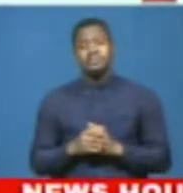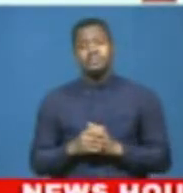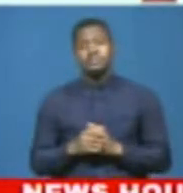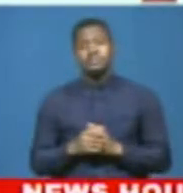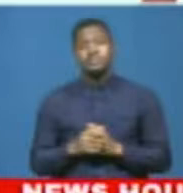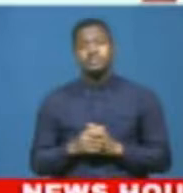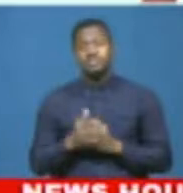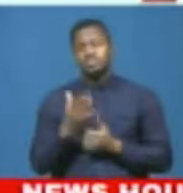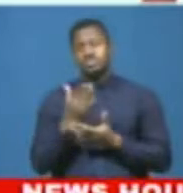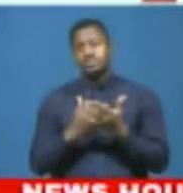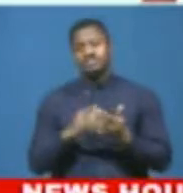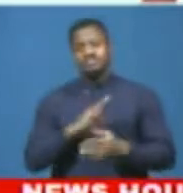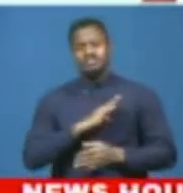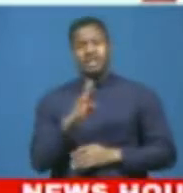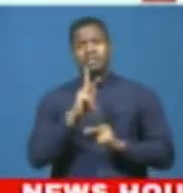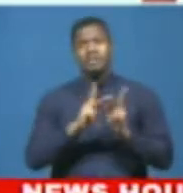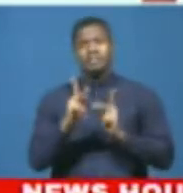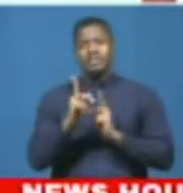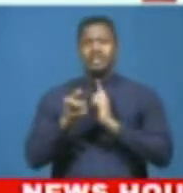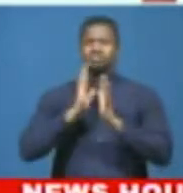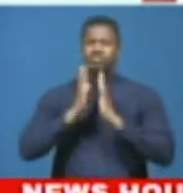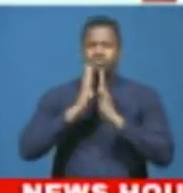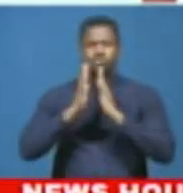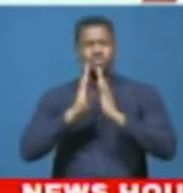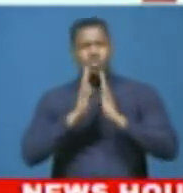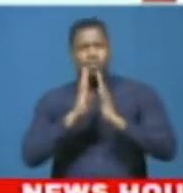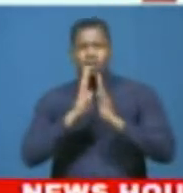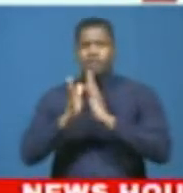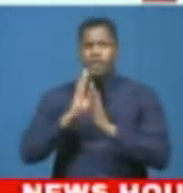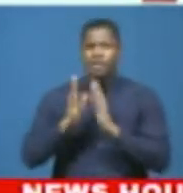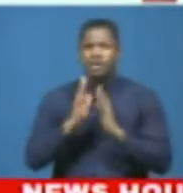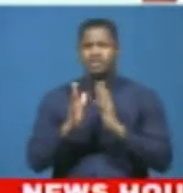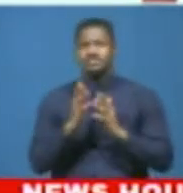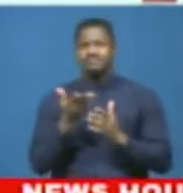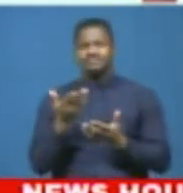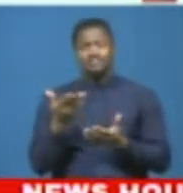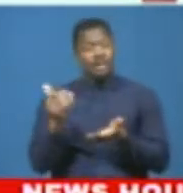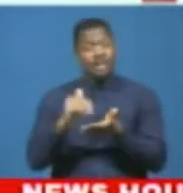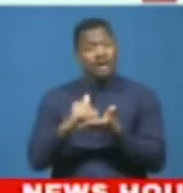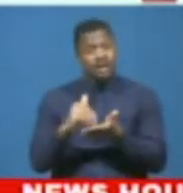Some courageous people are speaking. And again,